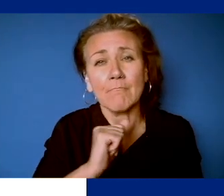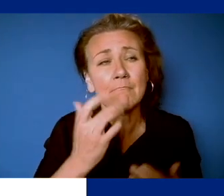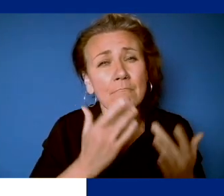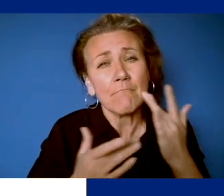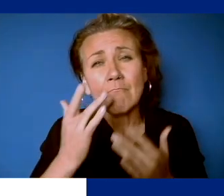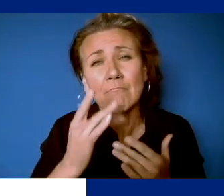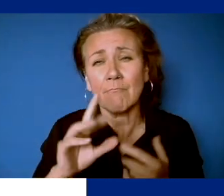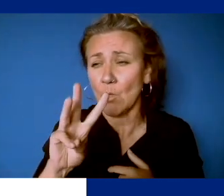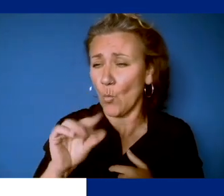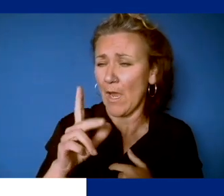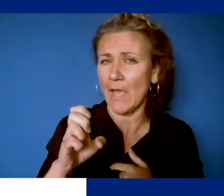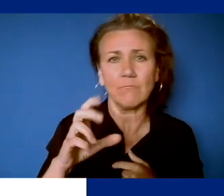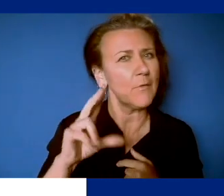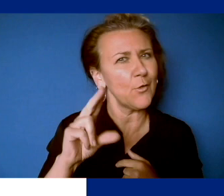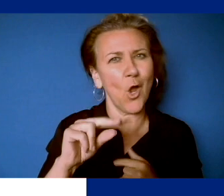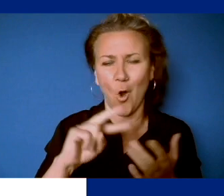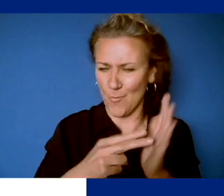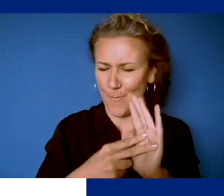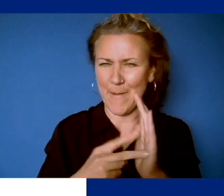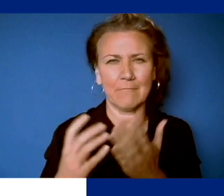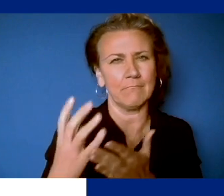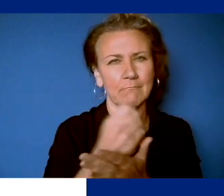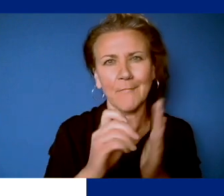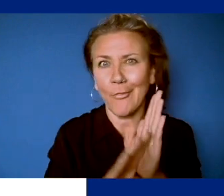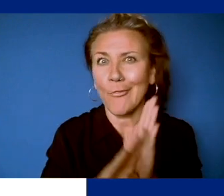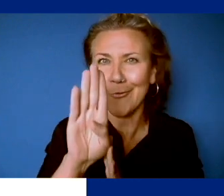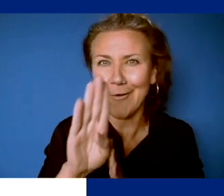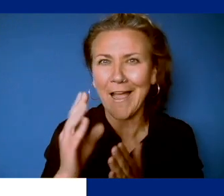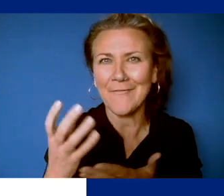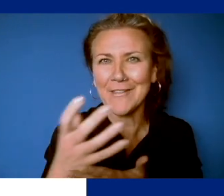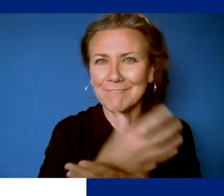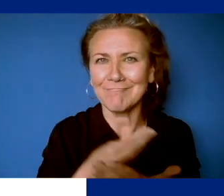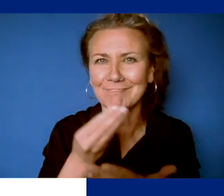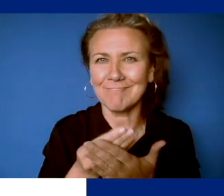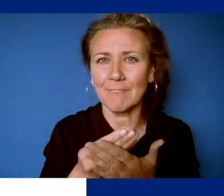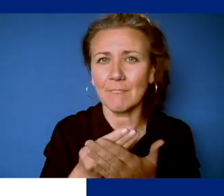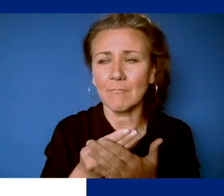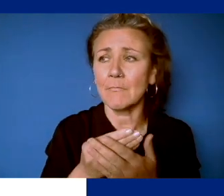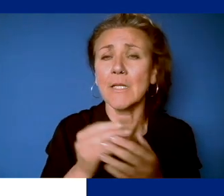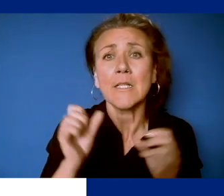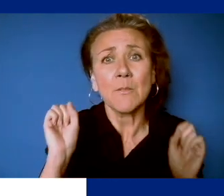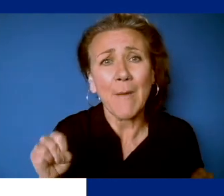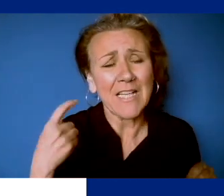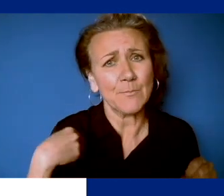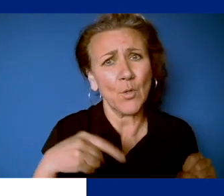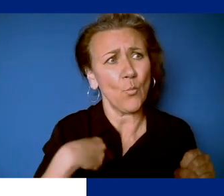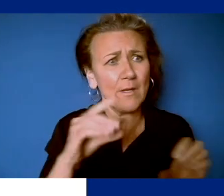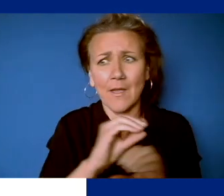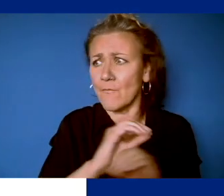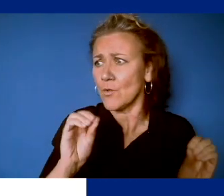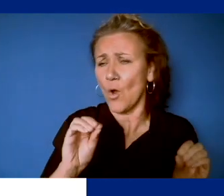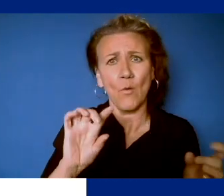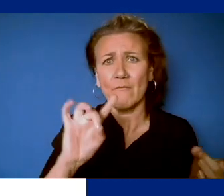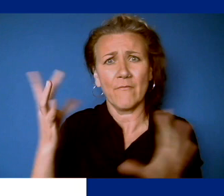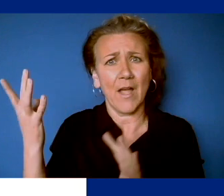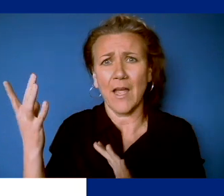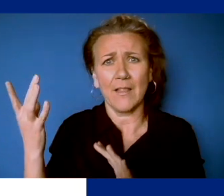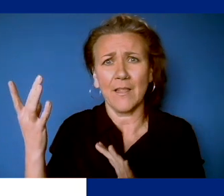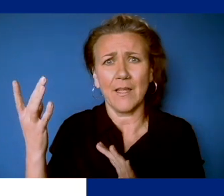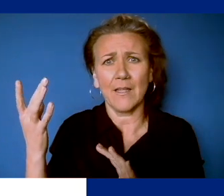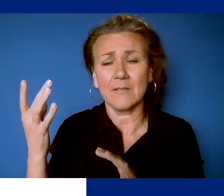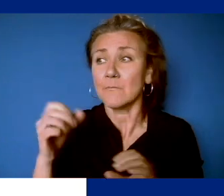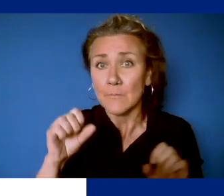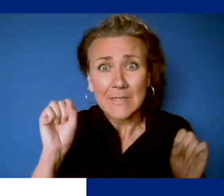living wage, not just a minimum wage, but a thriving wage. It is possible to live free of violence. It